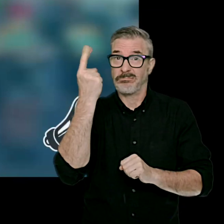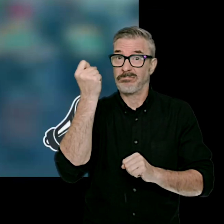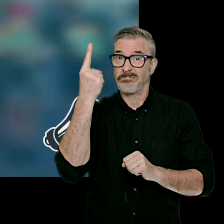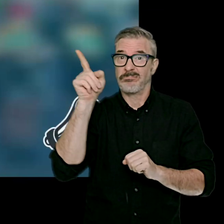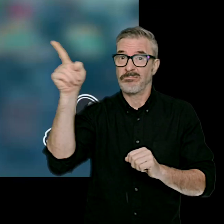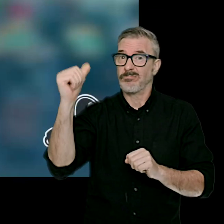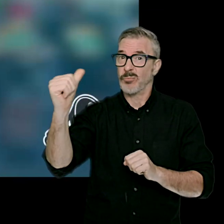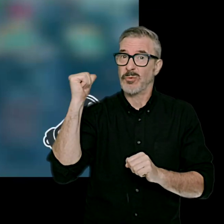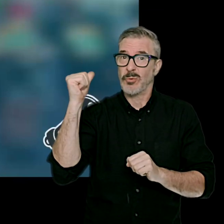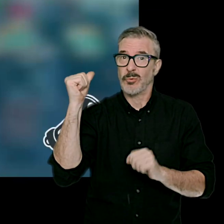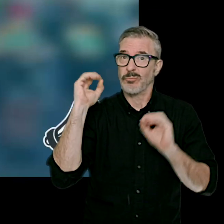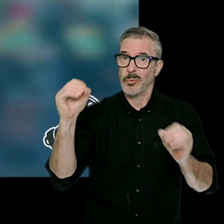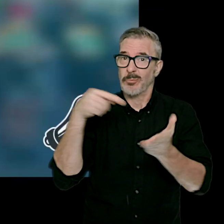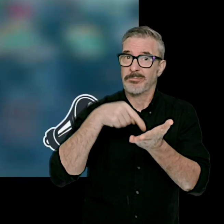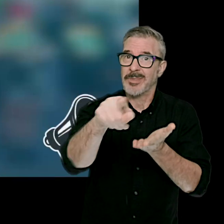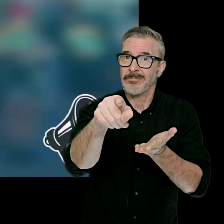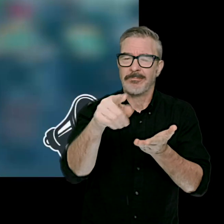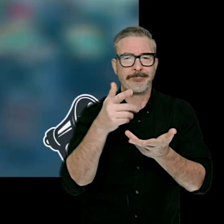work early or work late.